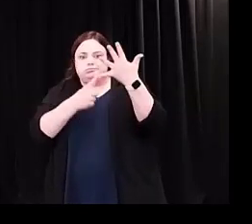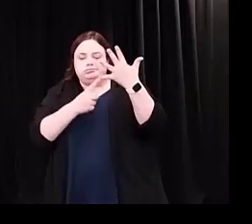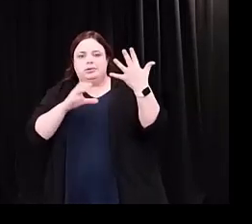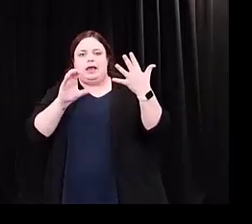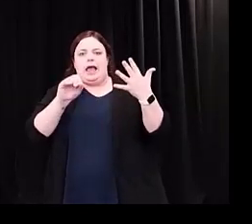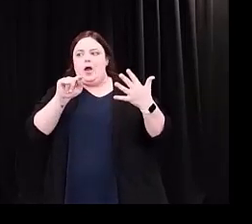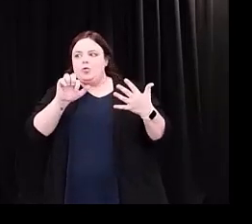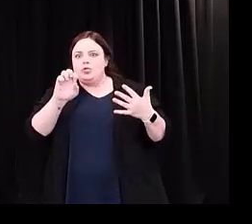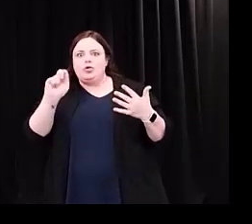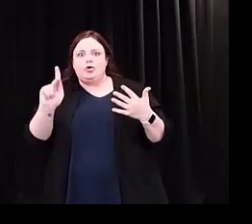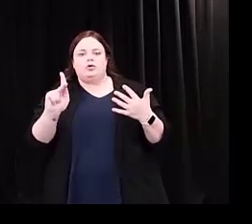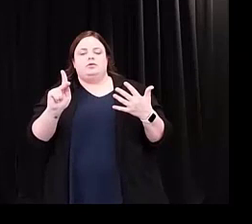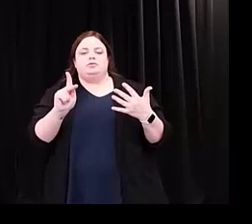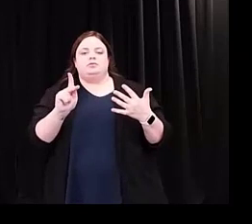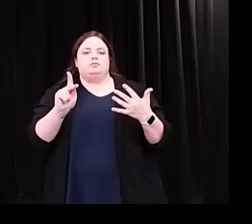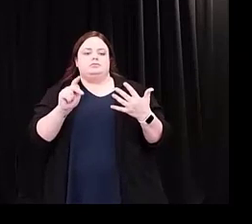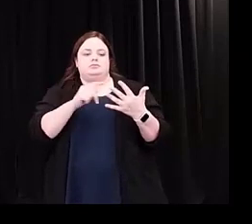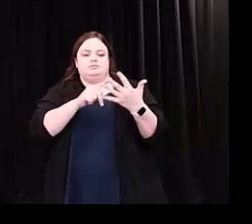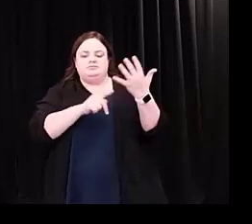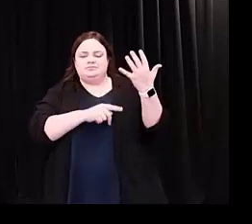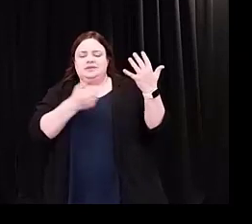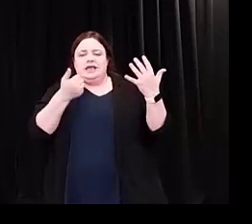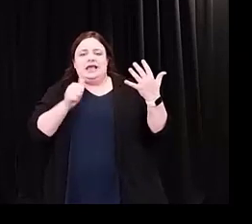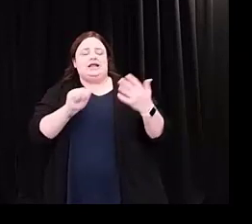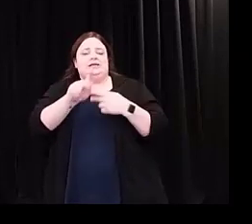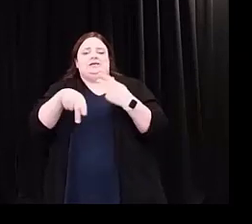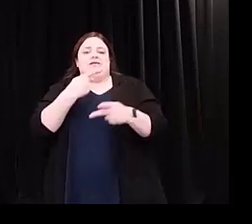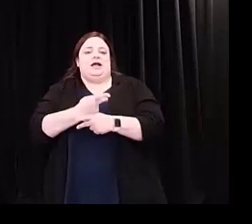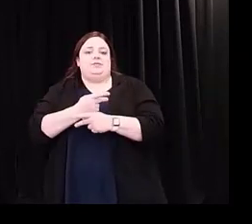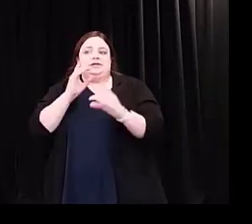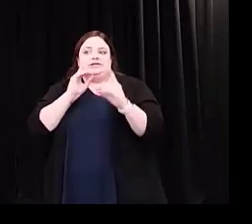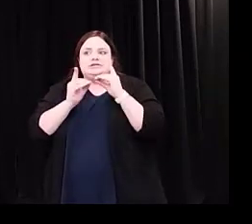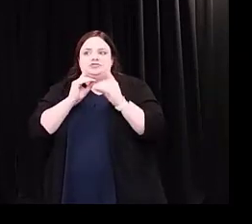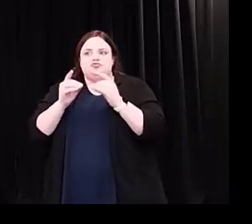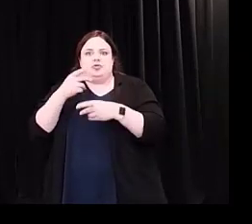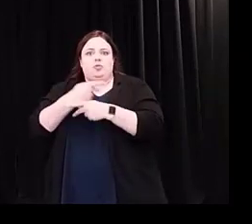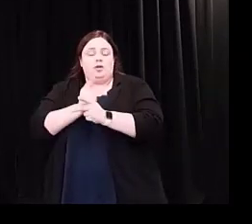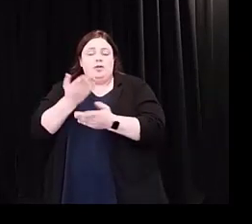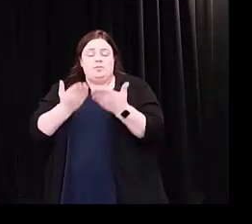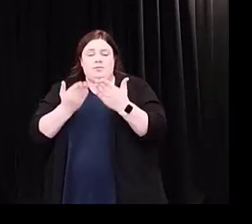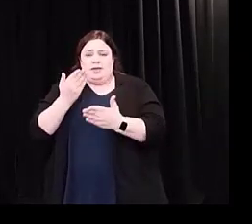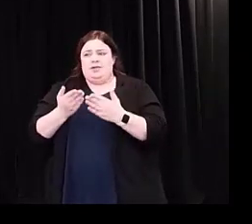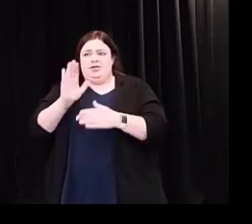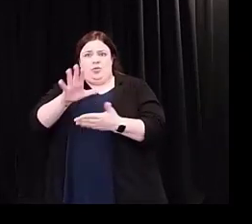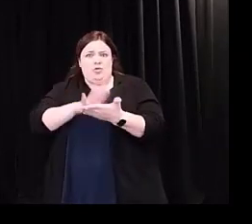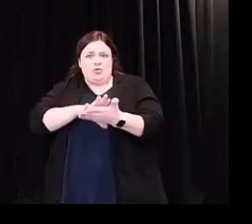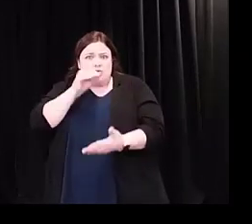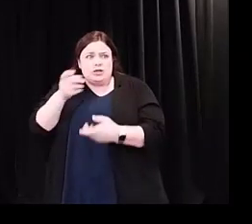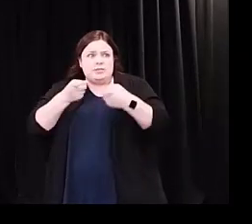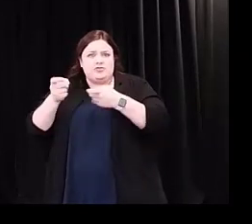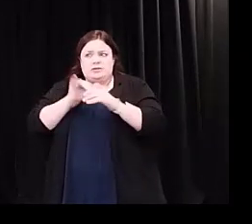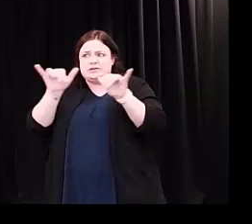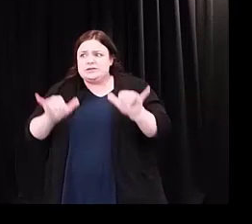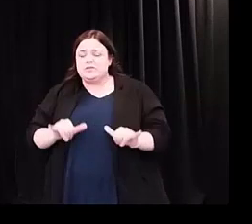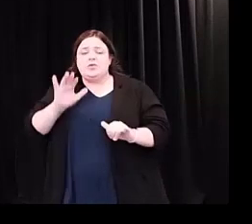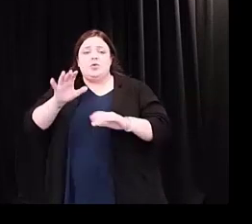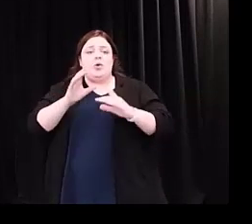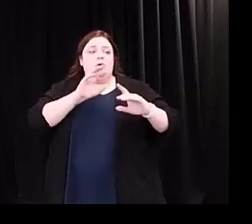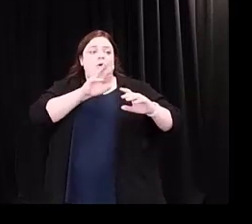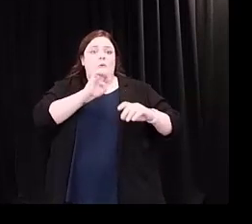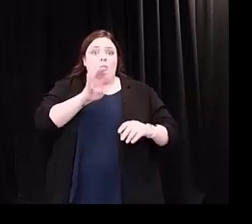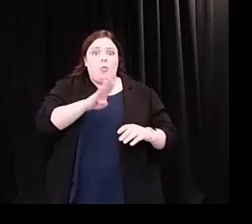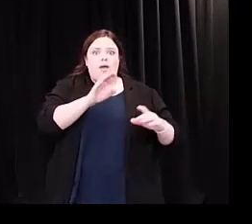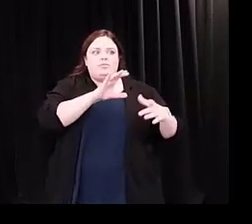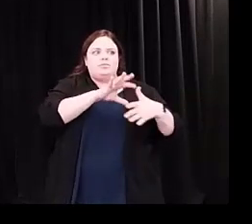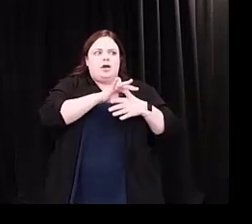Outlook, any type of digital product, probably your learning management system, your web content management system.